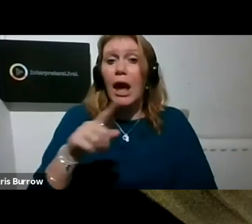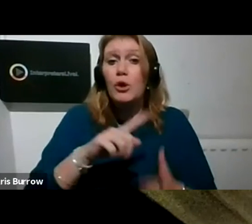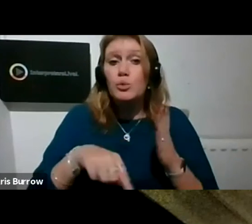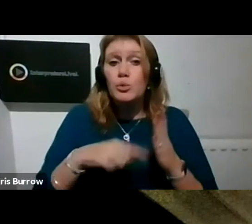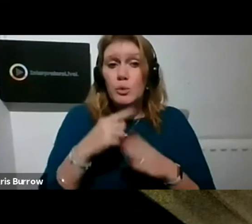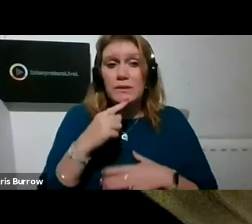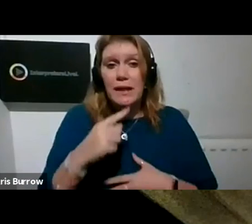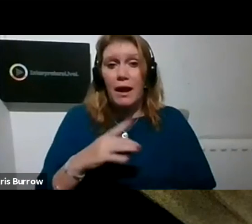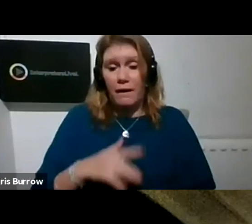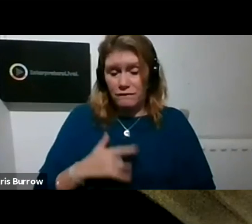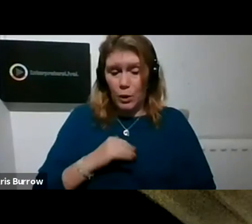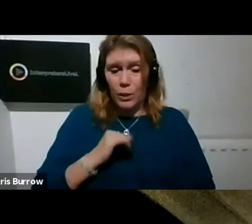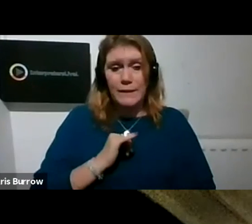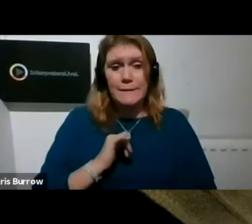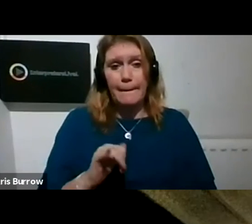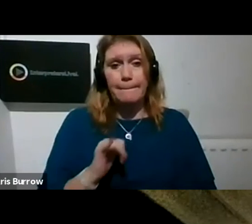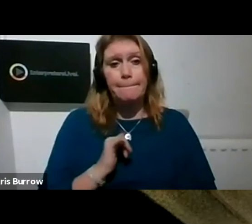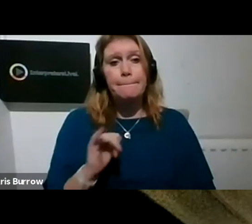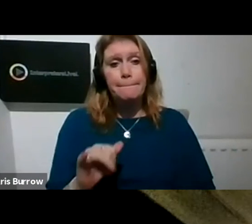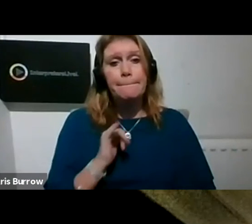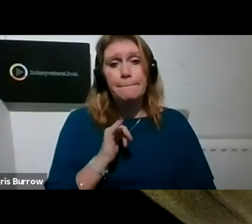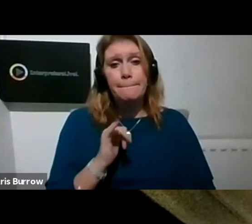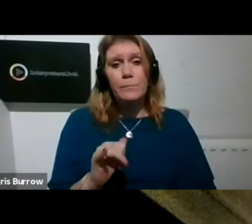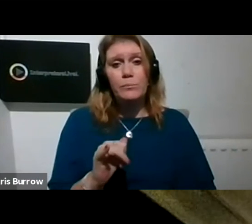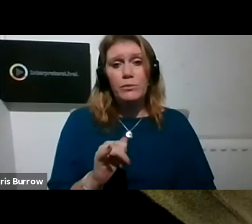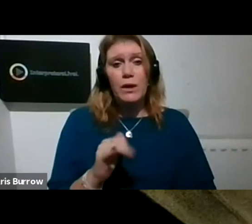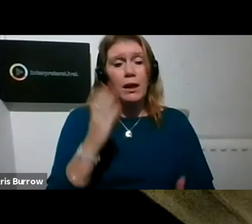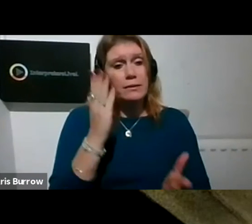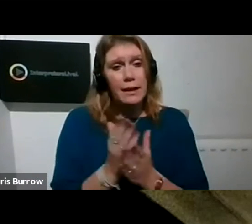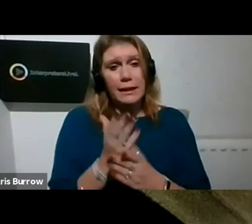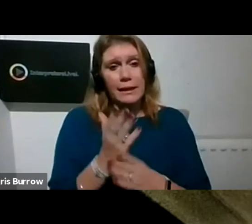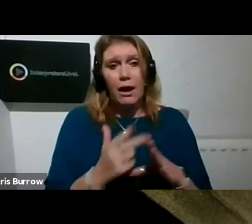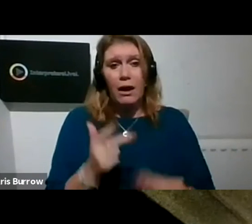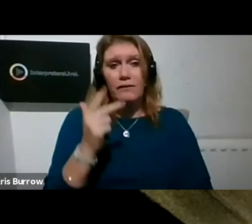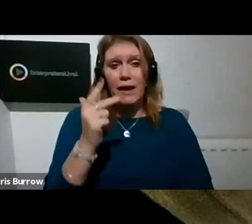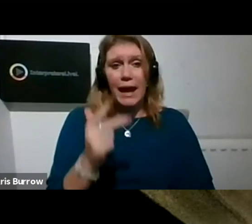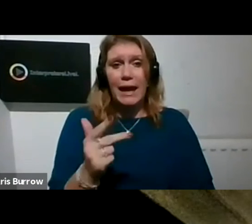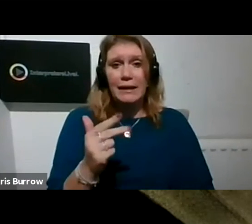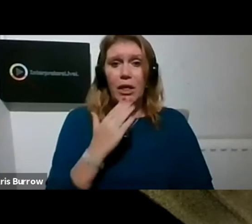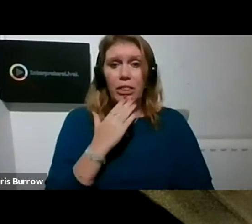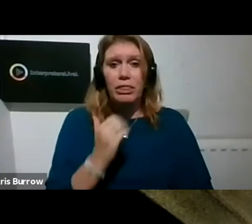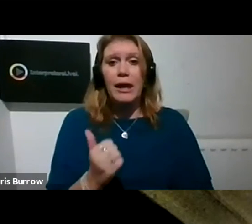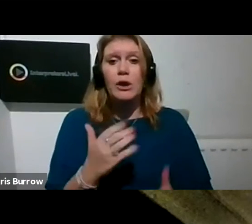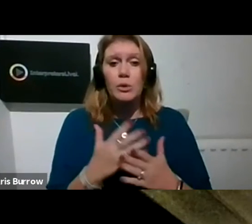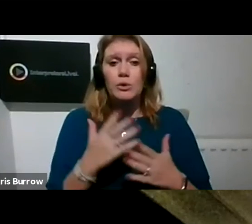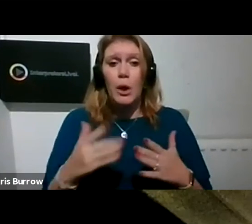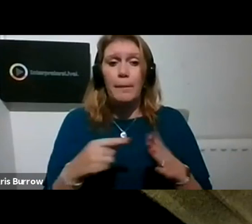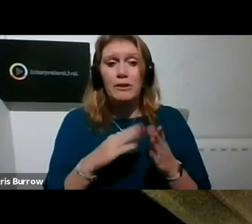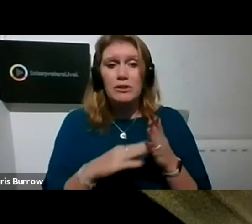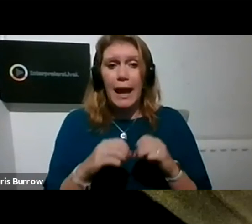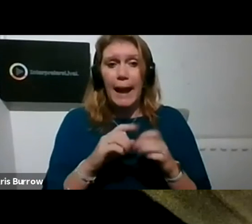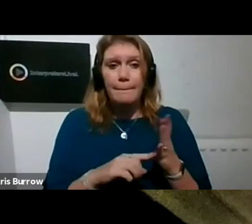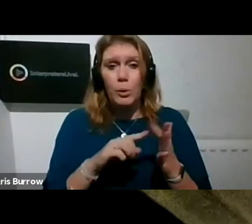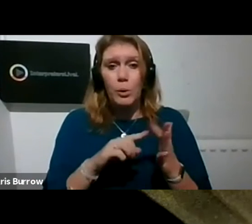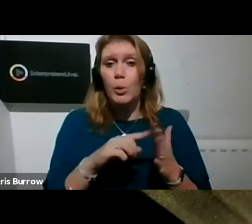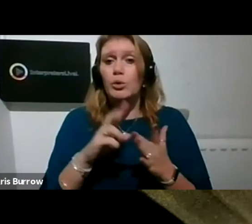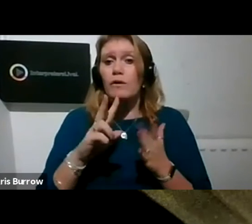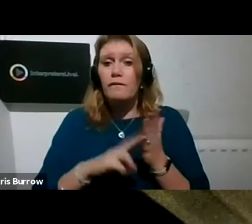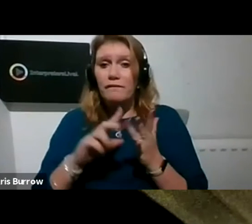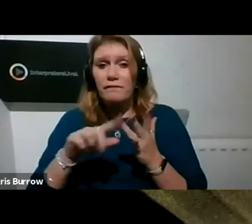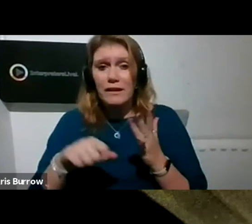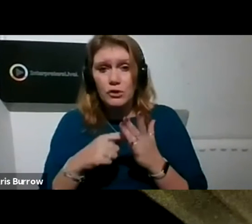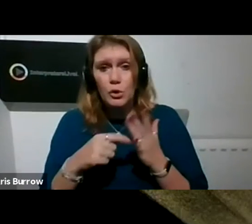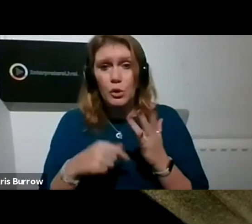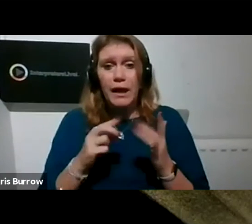same way, Sheila. So it's exactly 8:30. Thank you so much to Amble, to Toria, to Victoria,